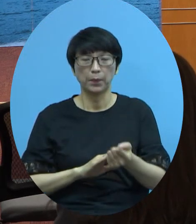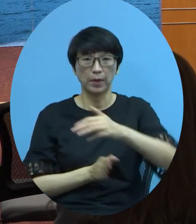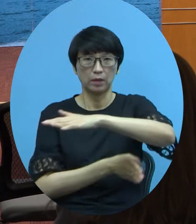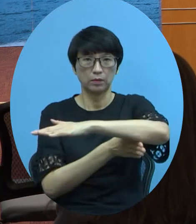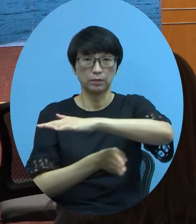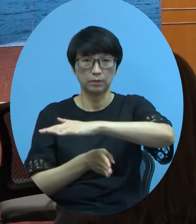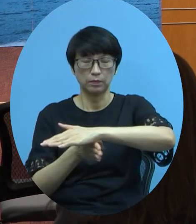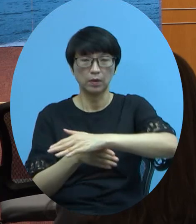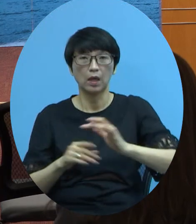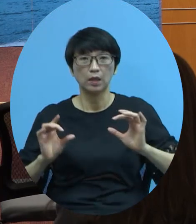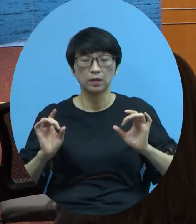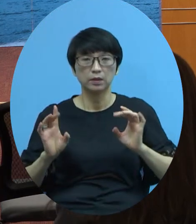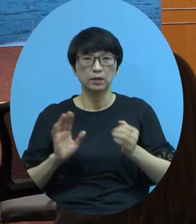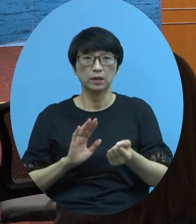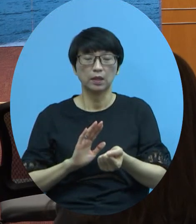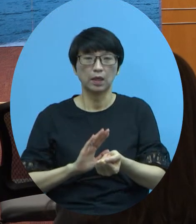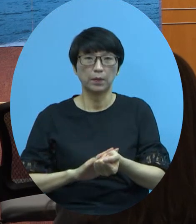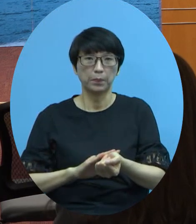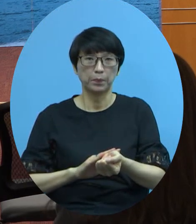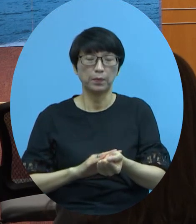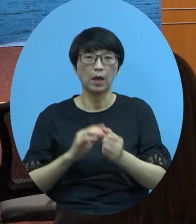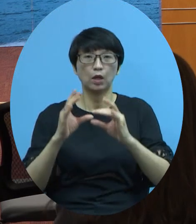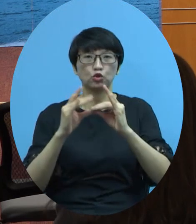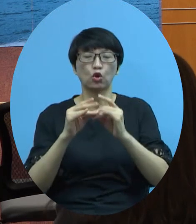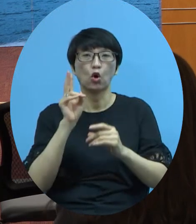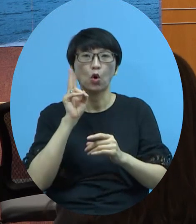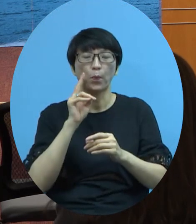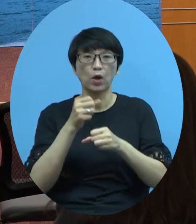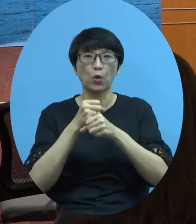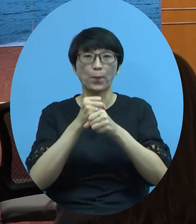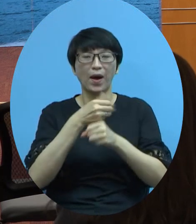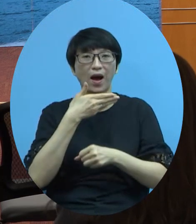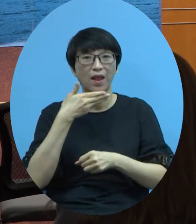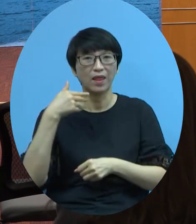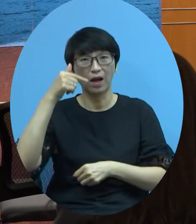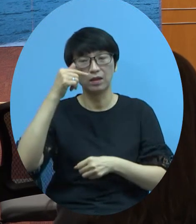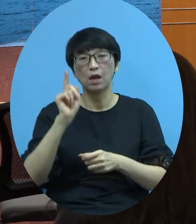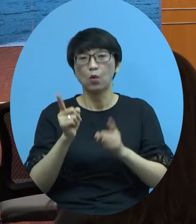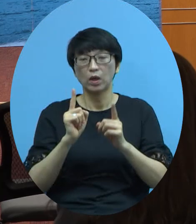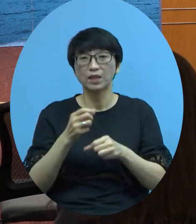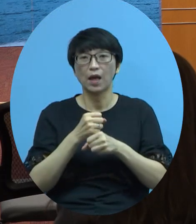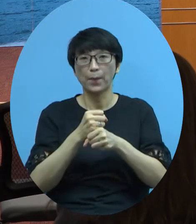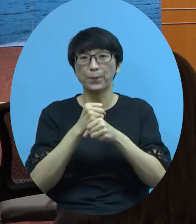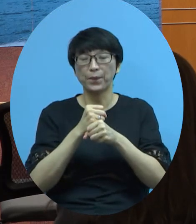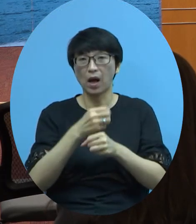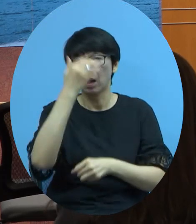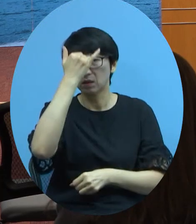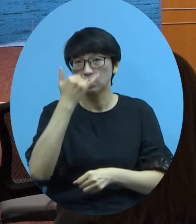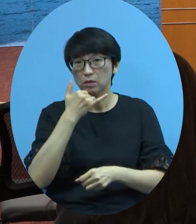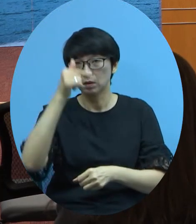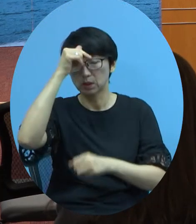that in some hospitals, for example, Queen Mary Hospital, Princess Margaret Hospital, for example, that will be taking private